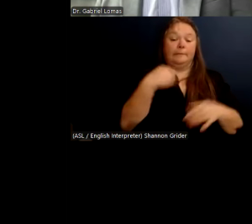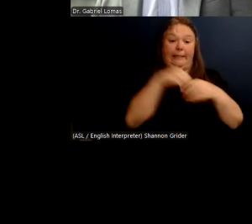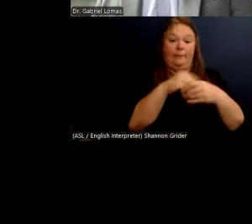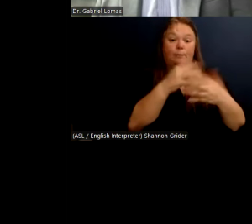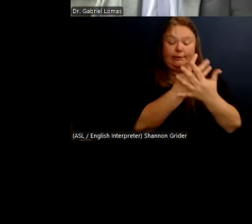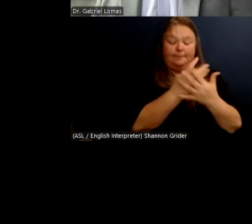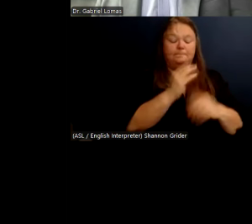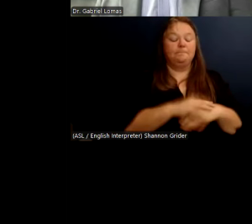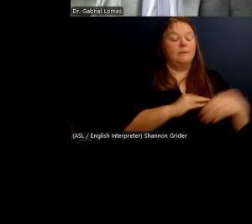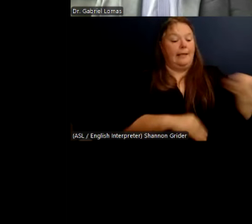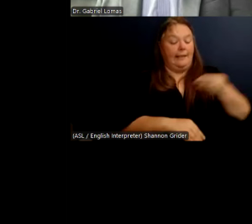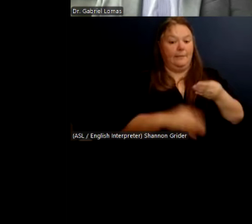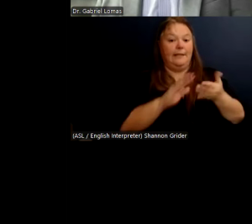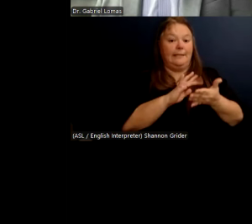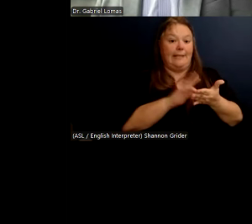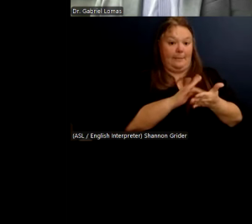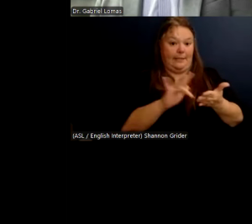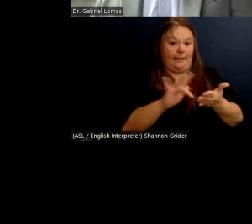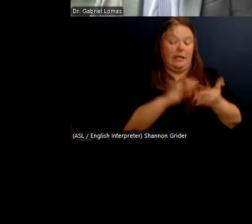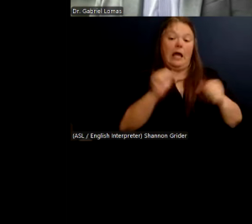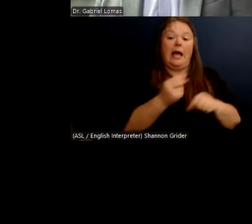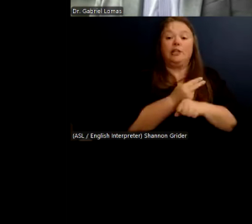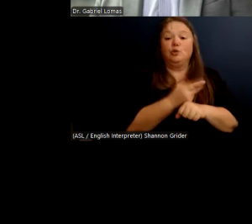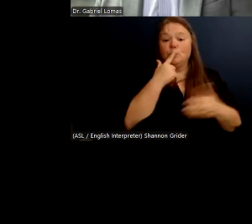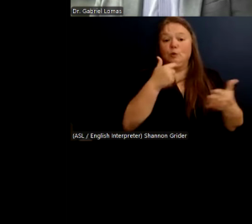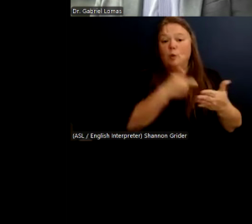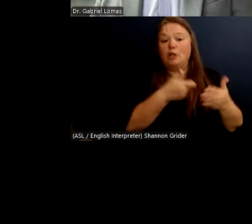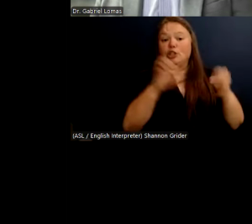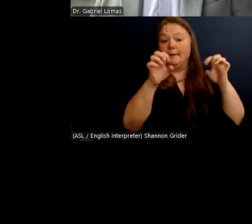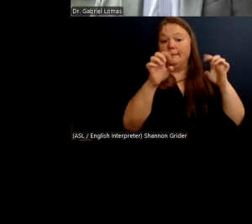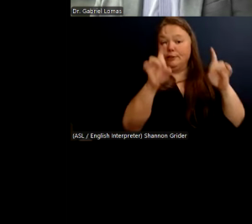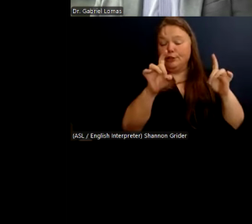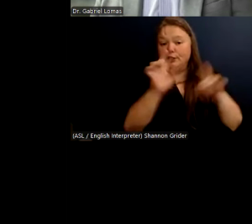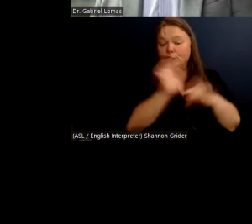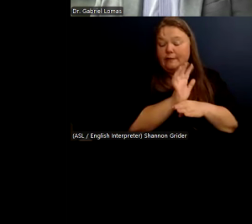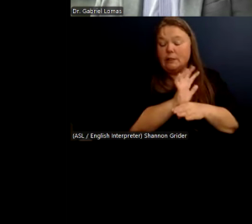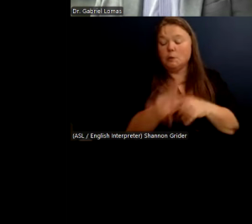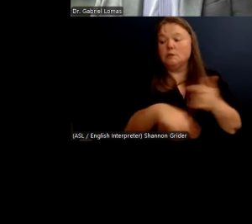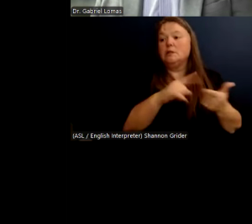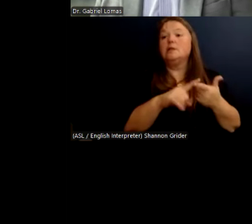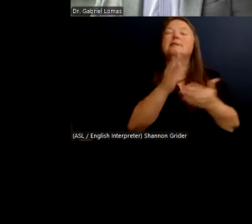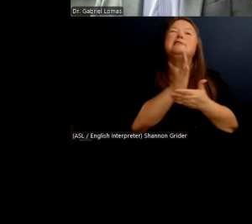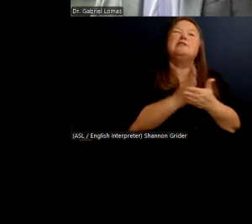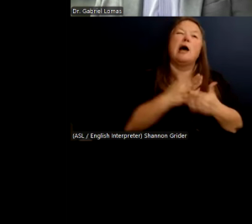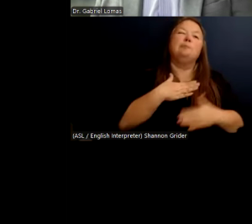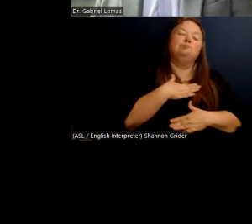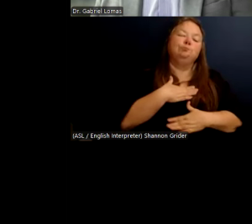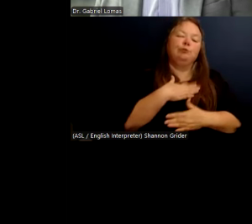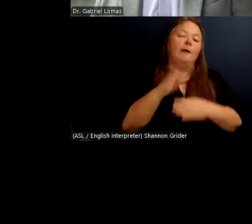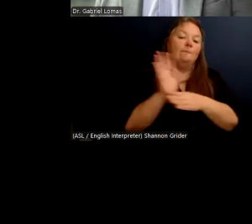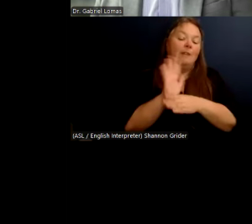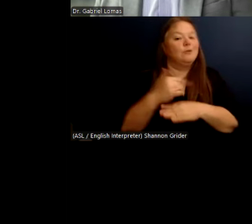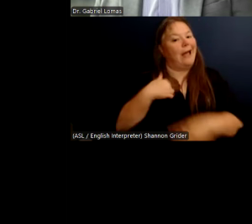given this tablet, I can use it to watch educational videos, some recreational videos that I have to